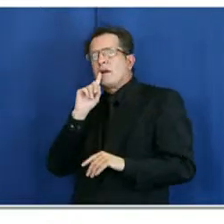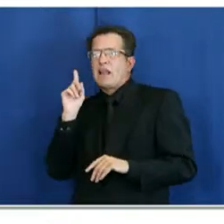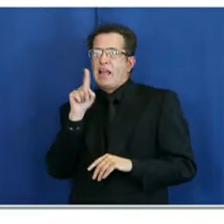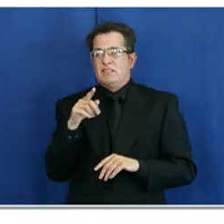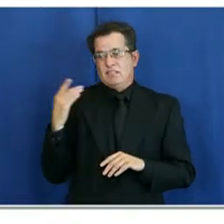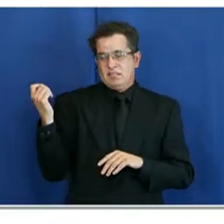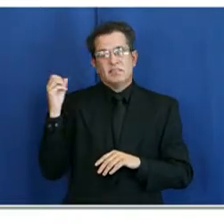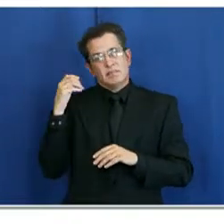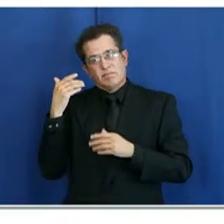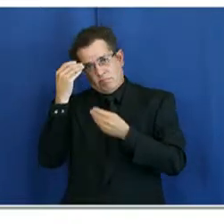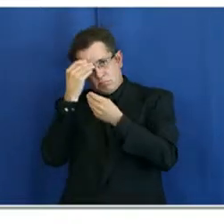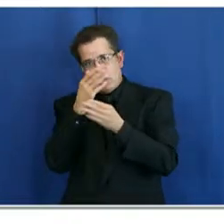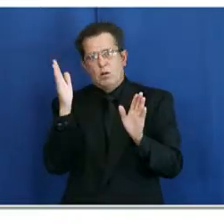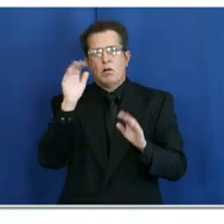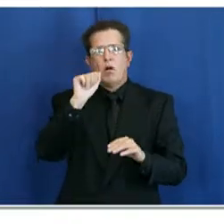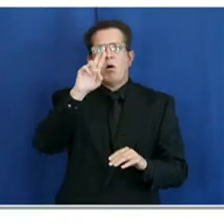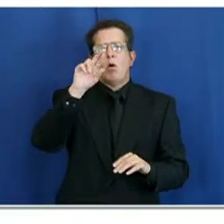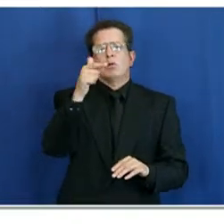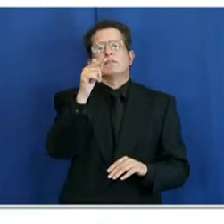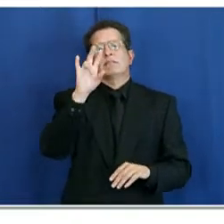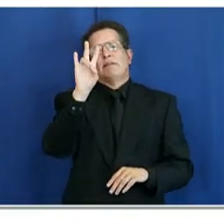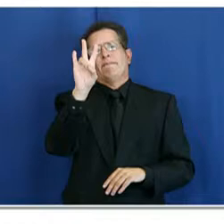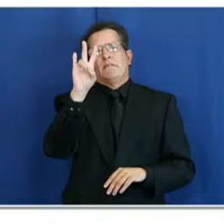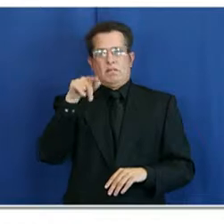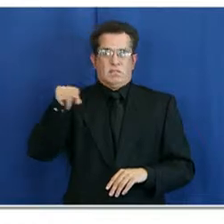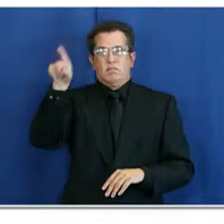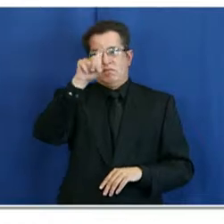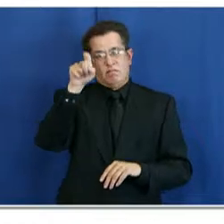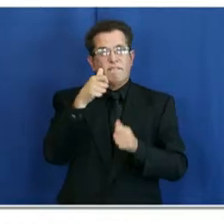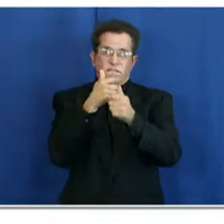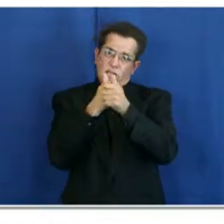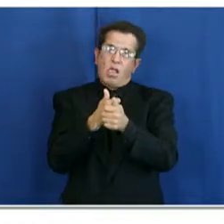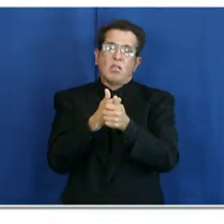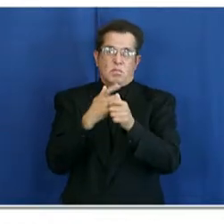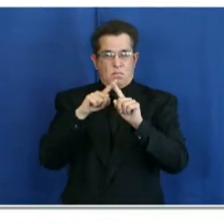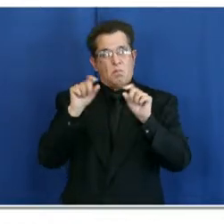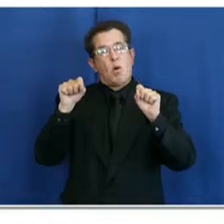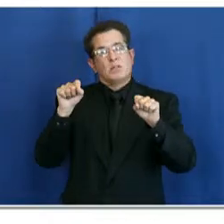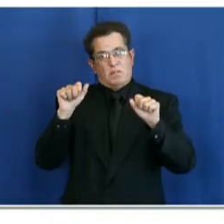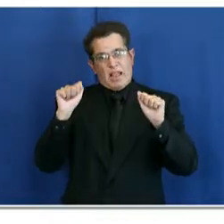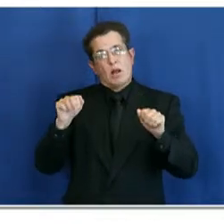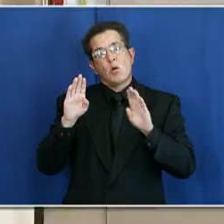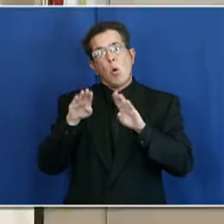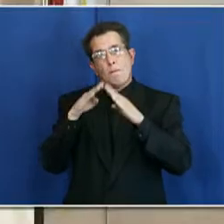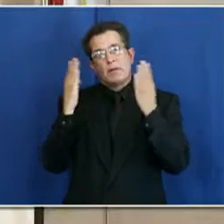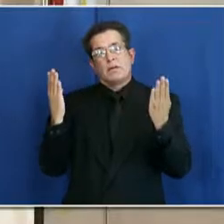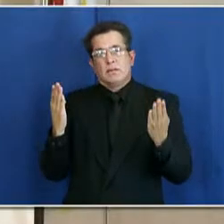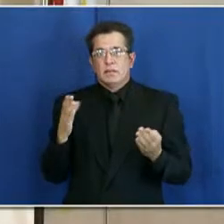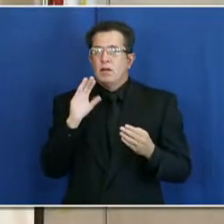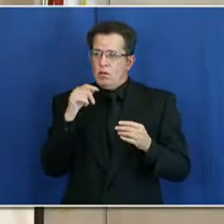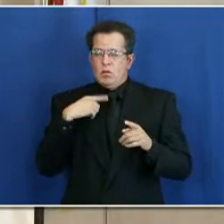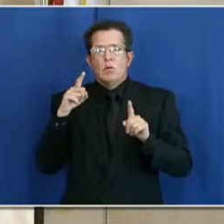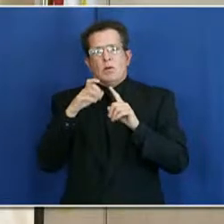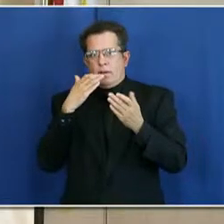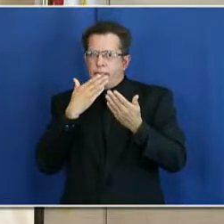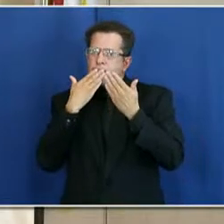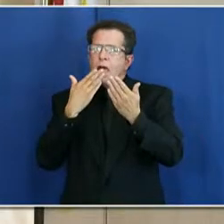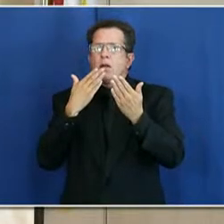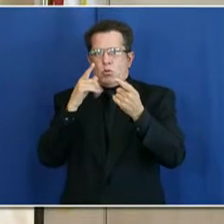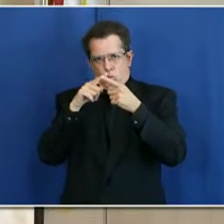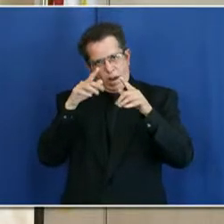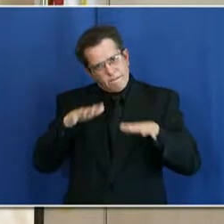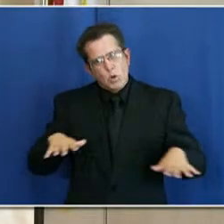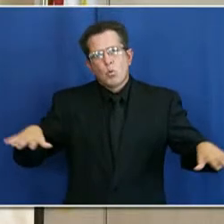on August 7th. And I would just again like to extend an enormous thank you to